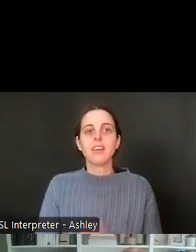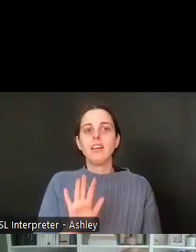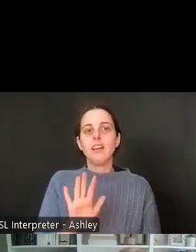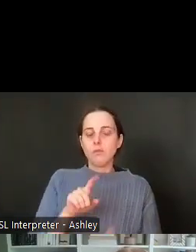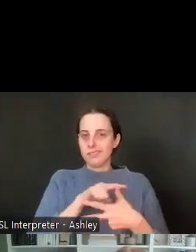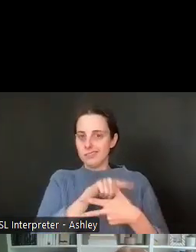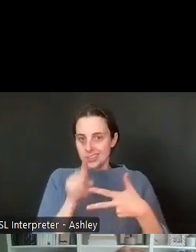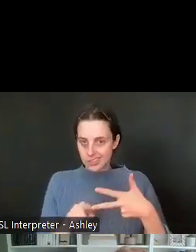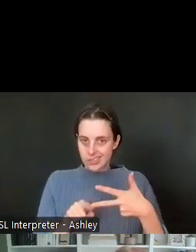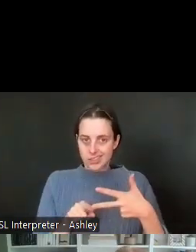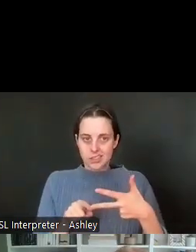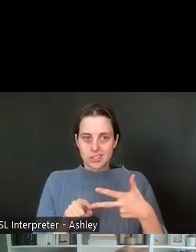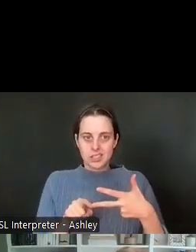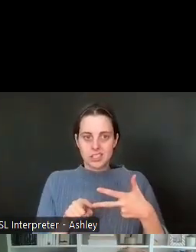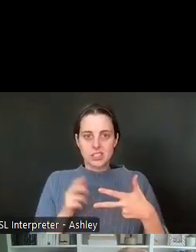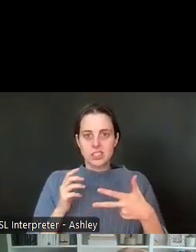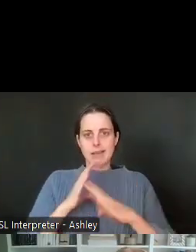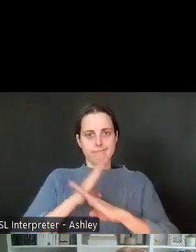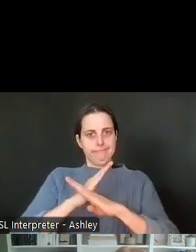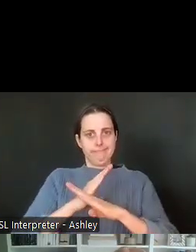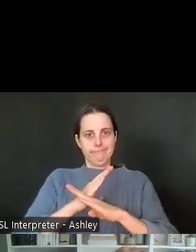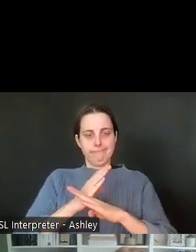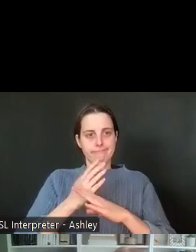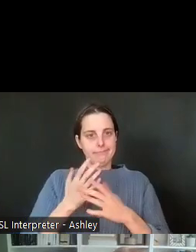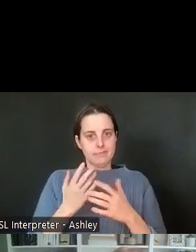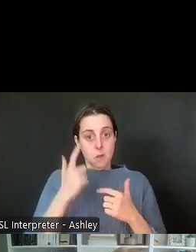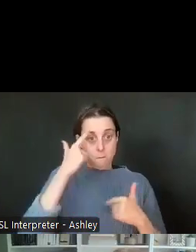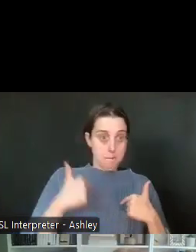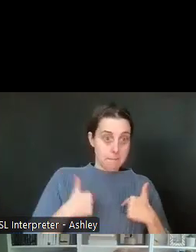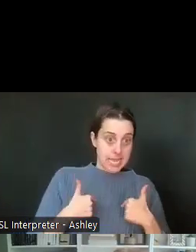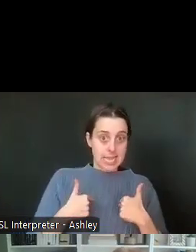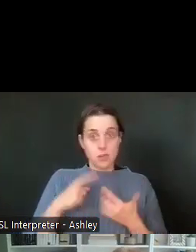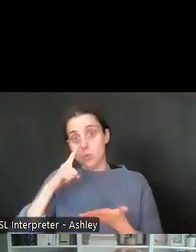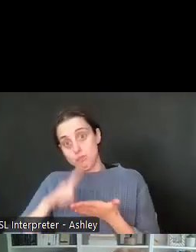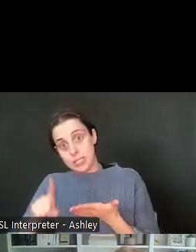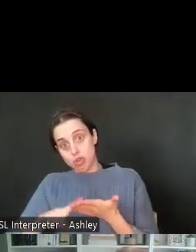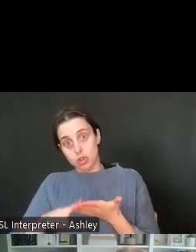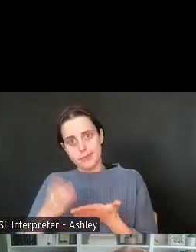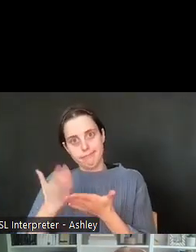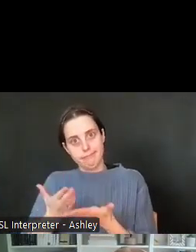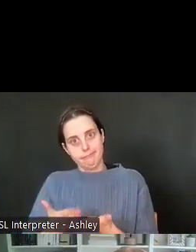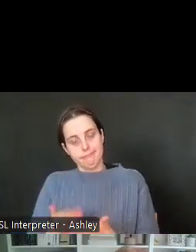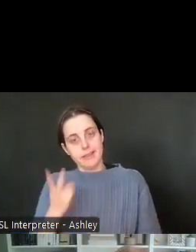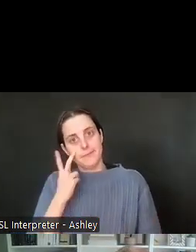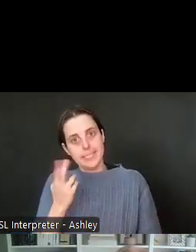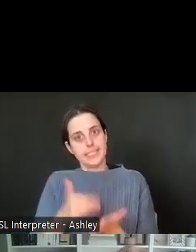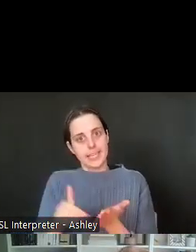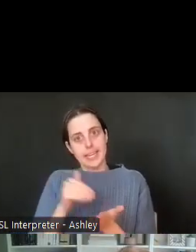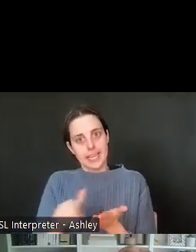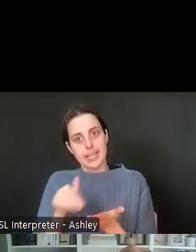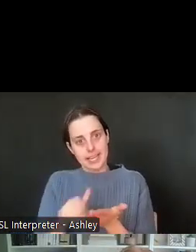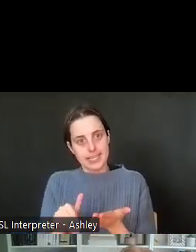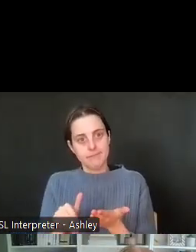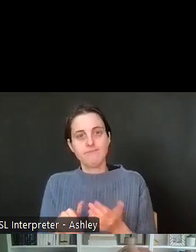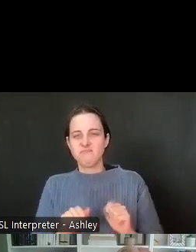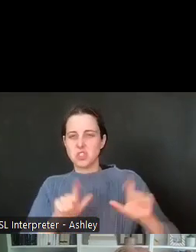just from working with teams, but also from my own life, the three things that I have seen get in the way the most are what you're looking at on the